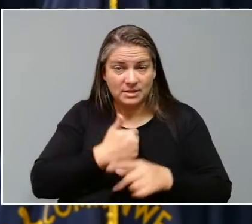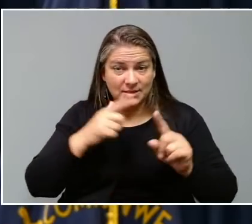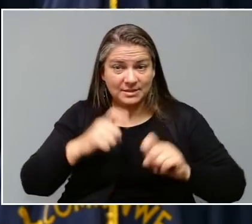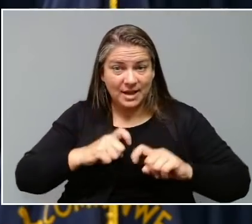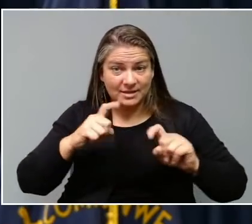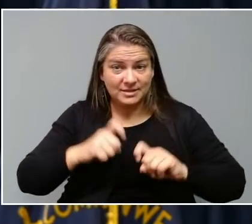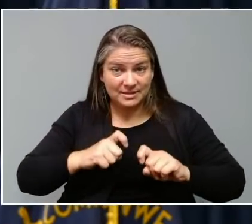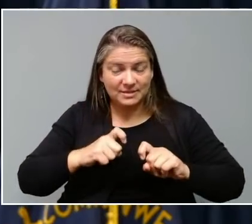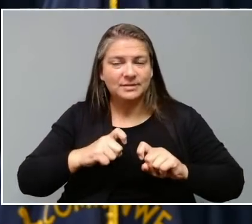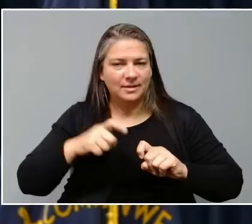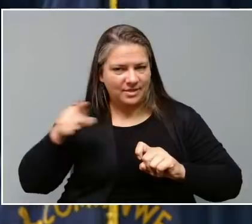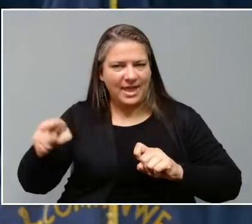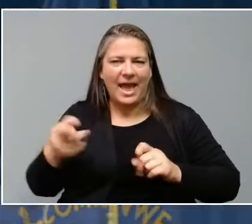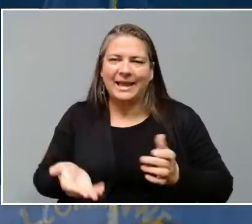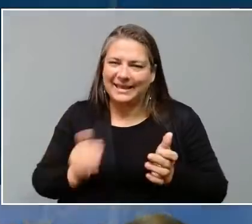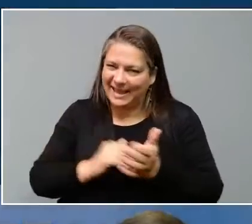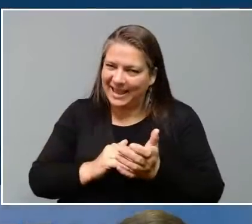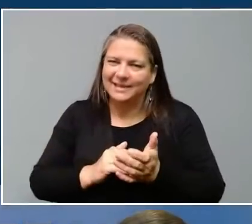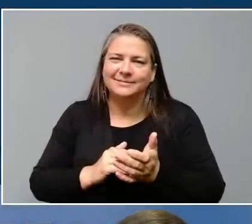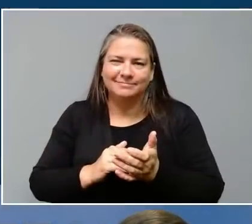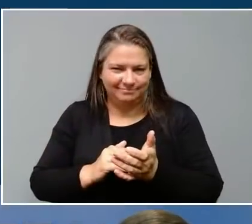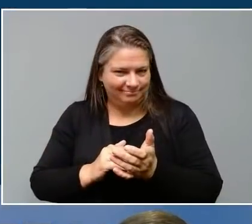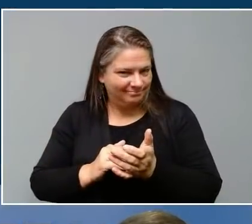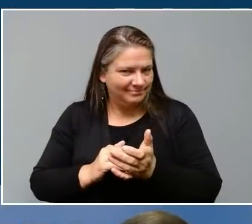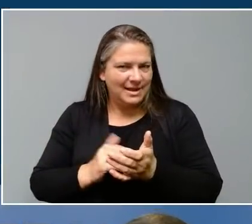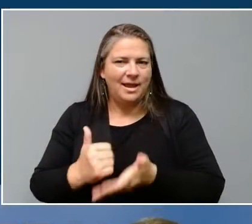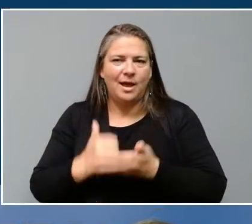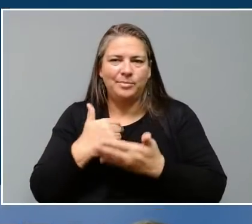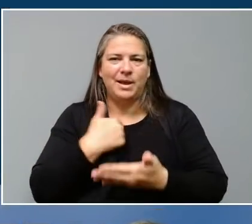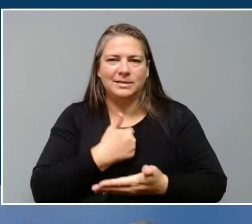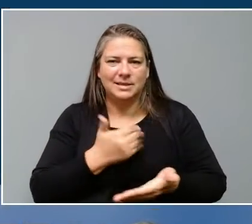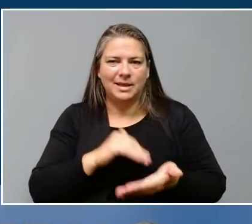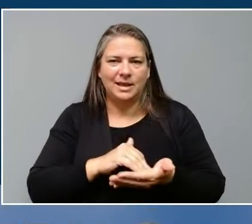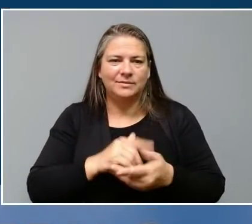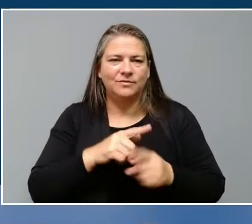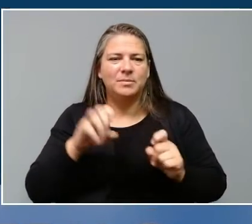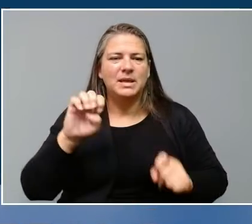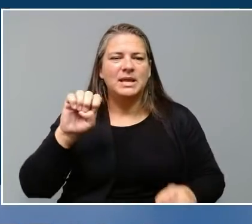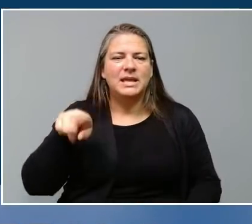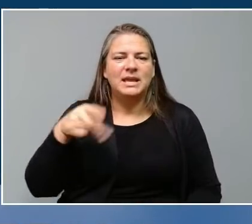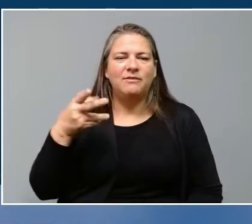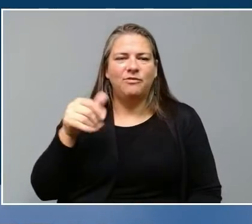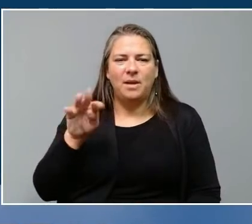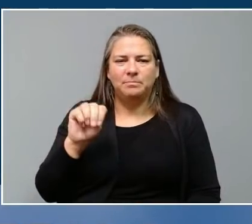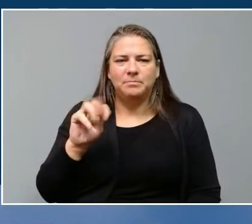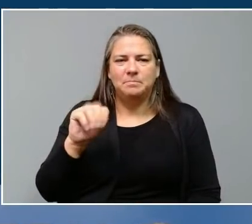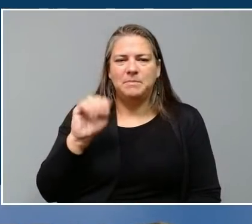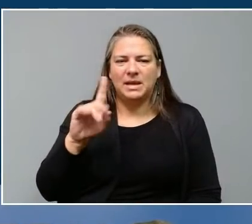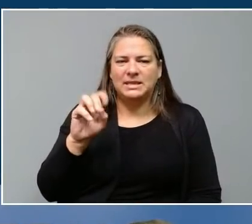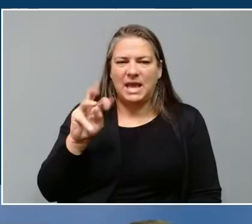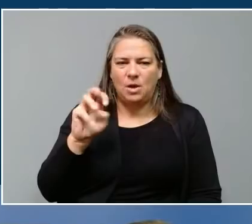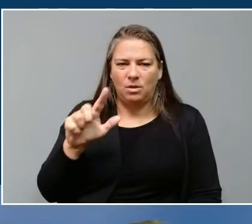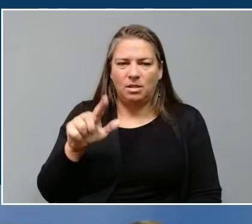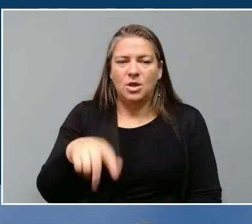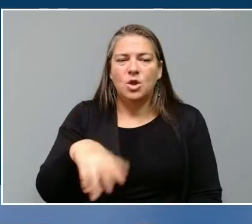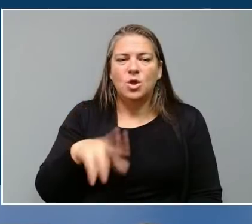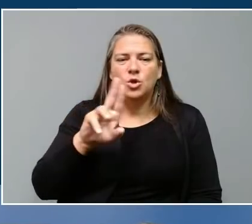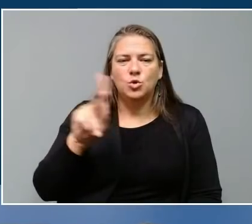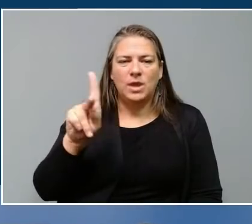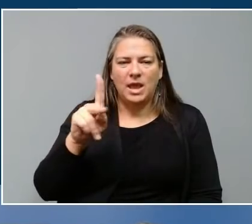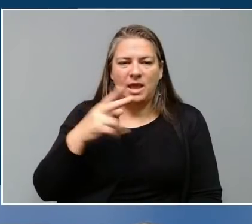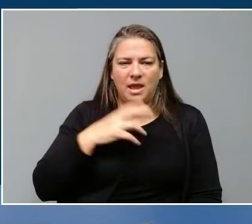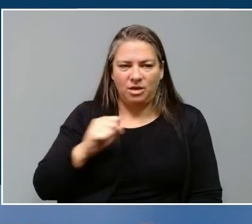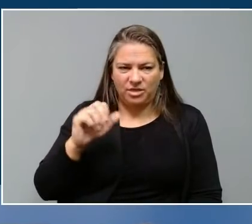state. They're helping mainly Ephraim McDowell in that area. Wild Health at UK Healthcare is